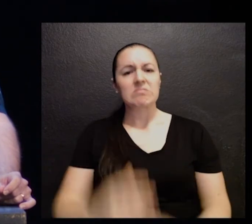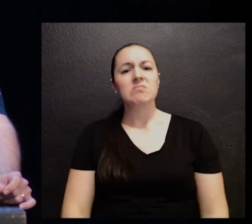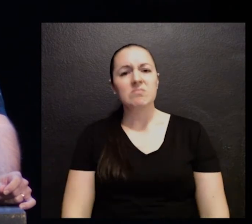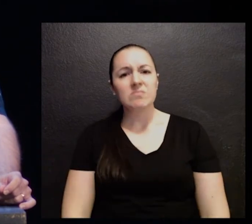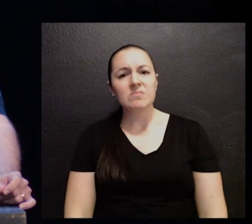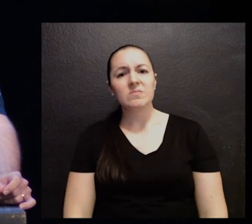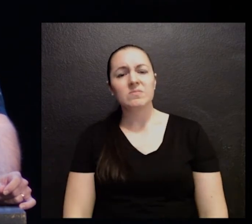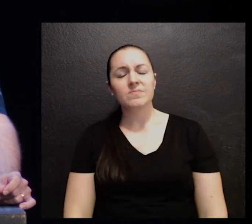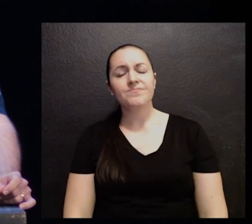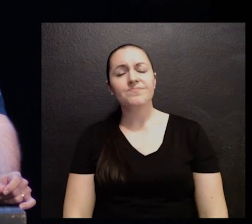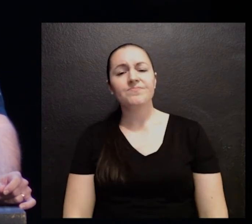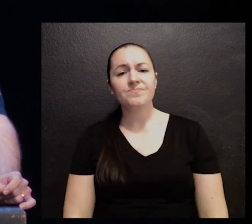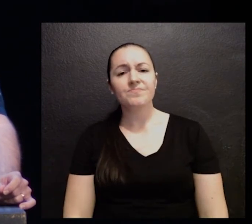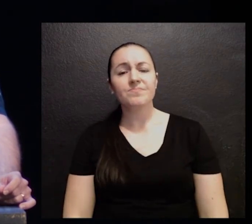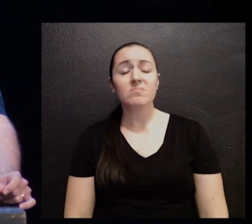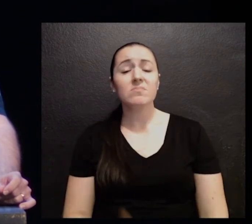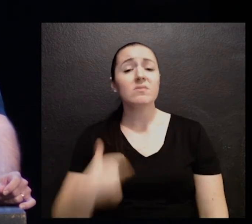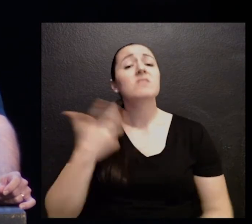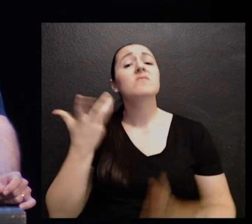I've experienced